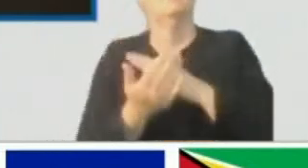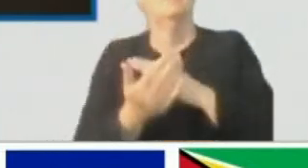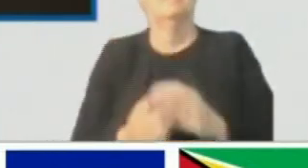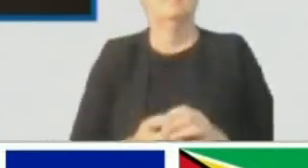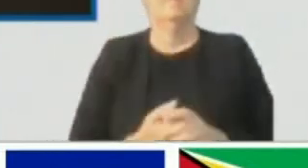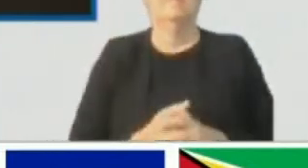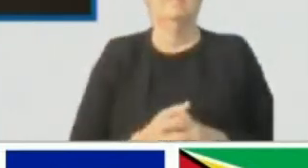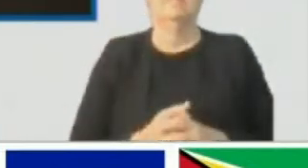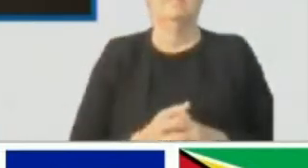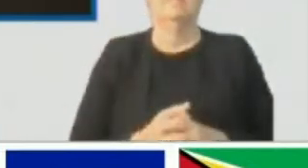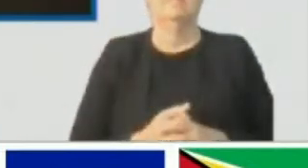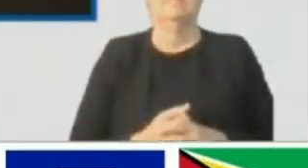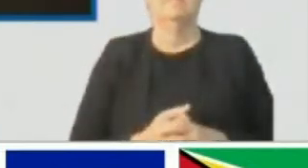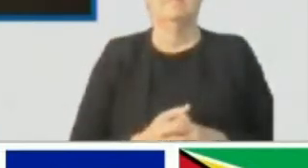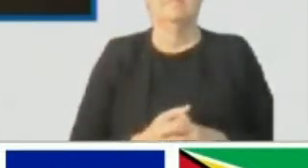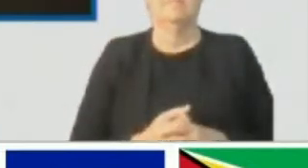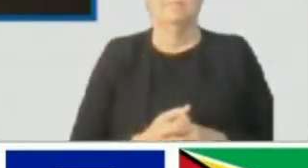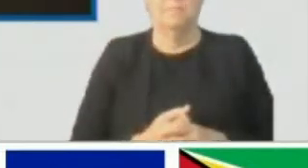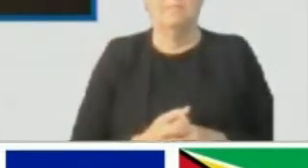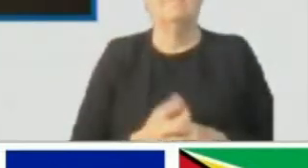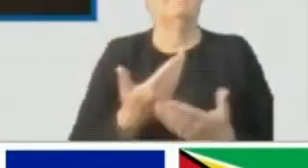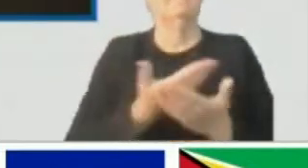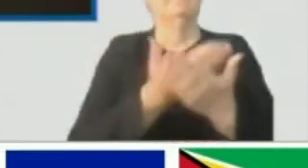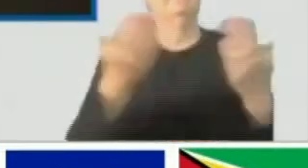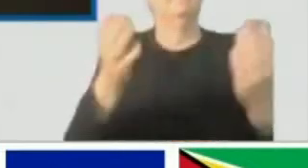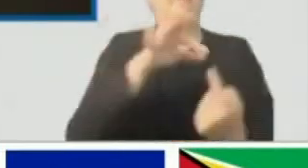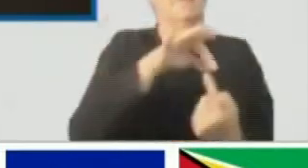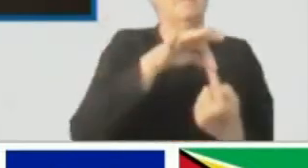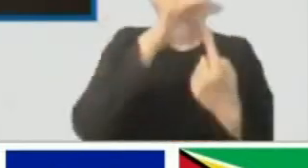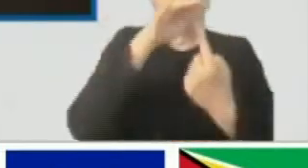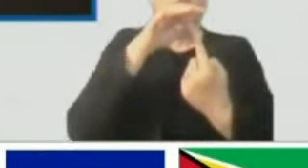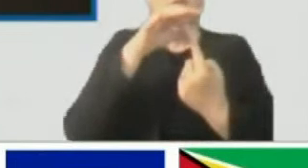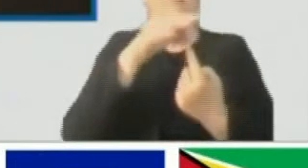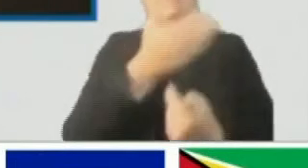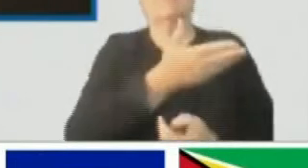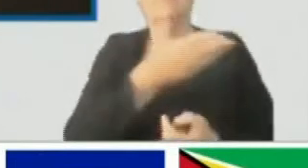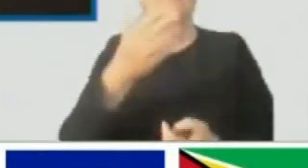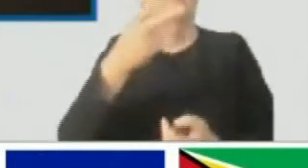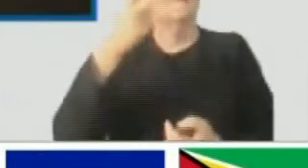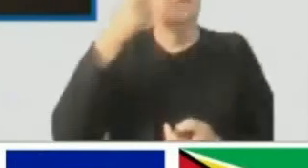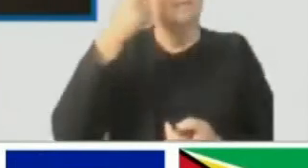distinguished ladies and gentlemen, good morning.